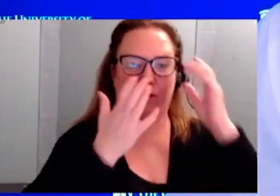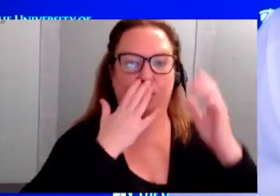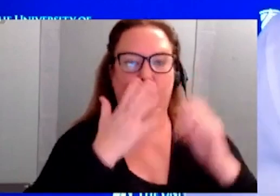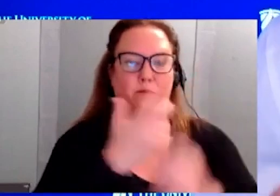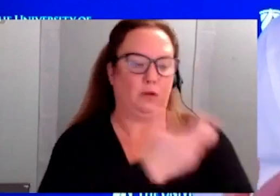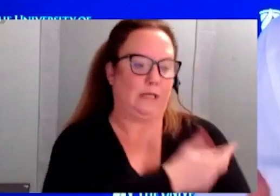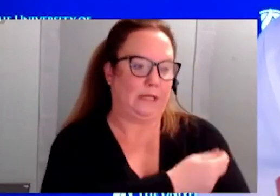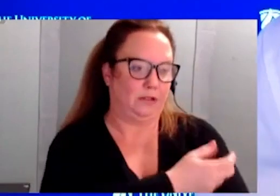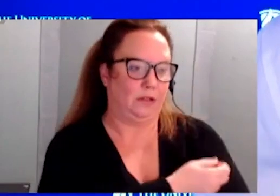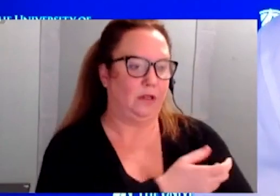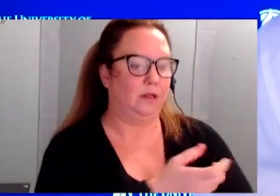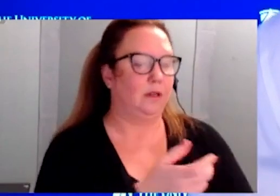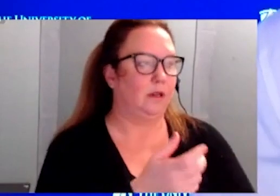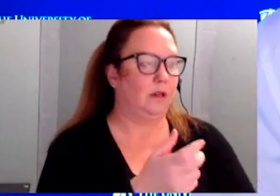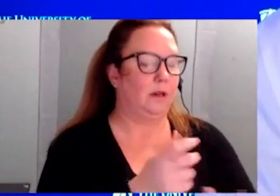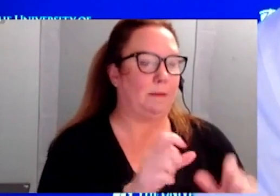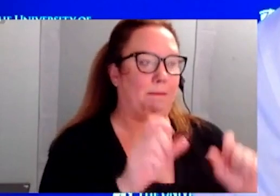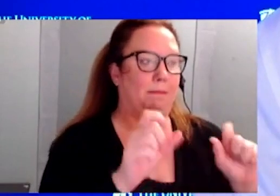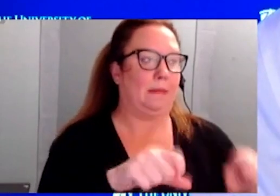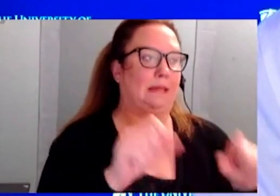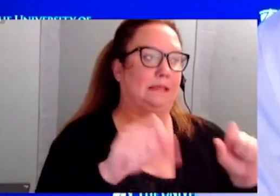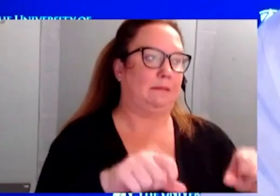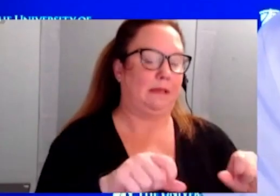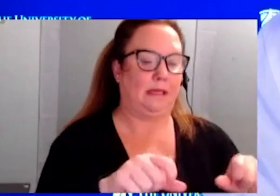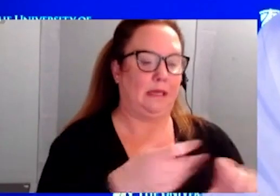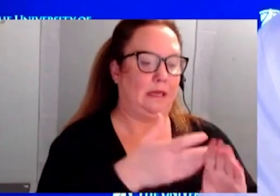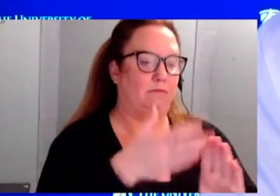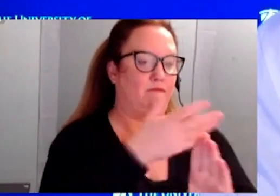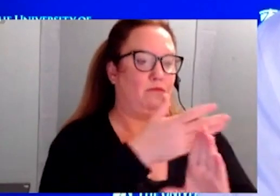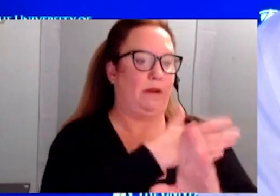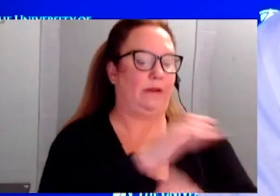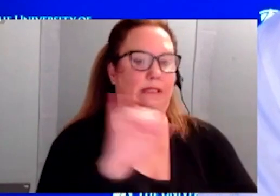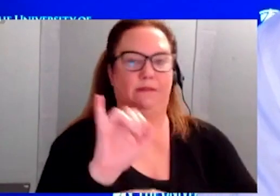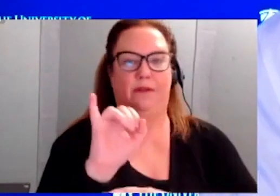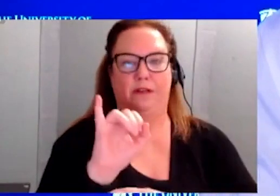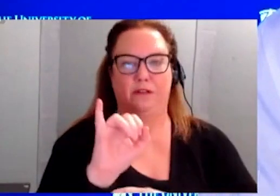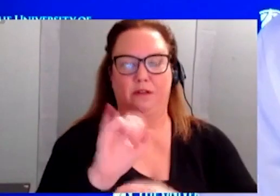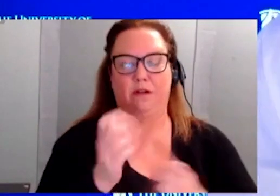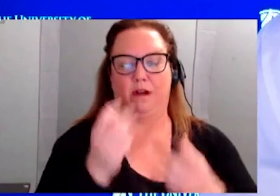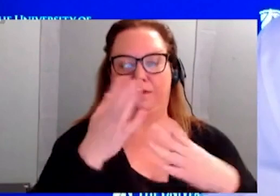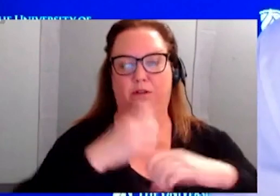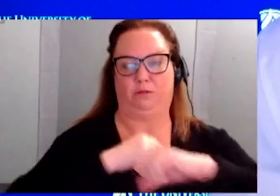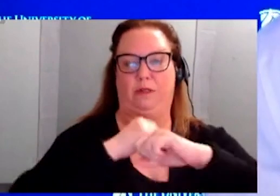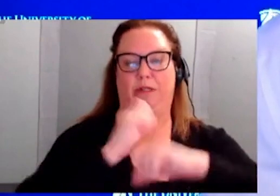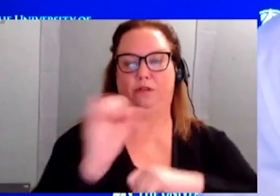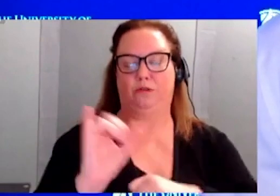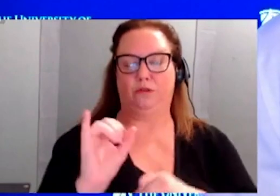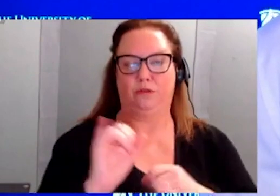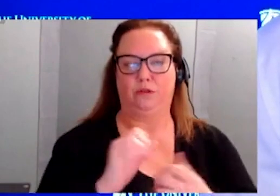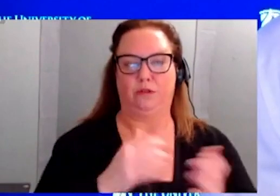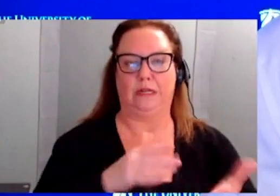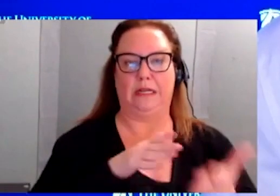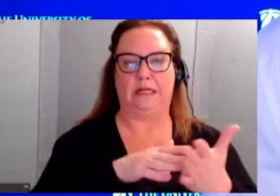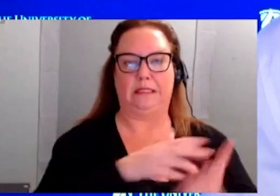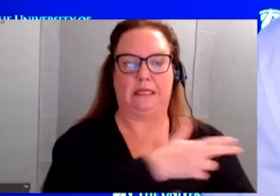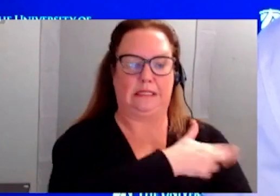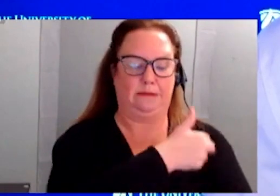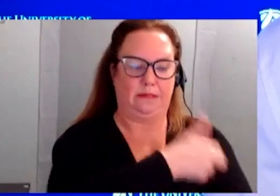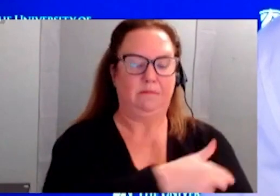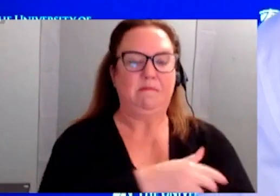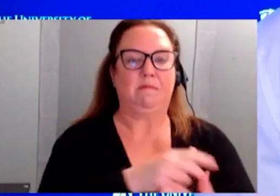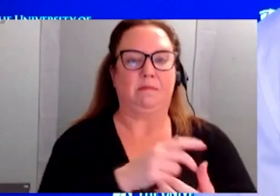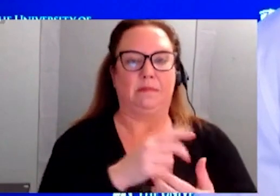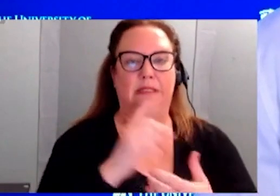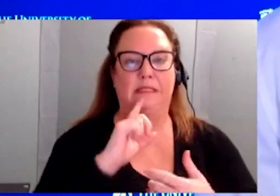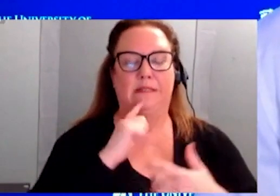We know that possibly previous infection offers protection as well. against hospitalization and severe disease and death as well.